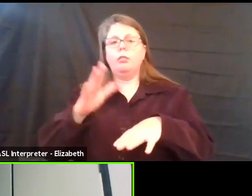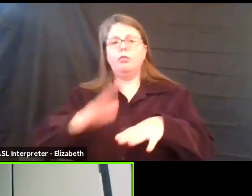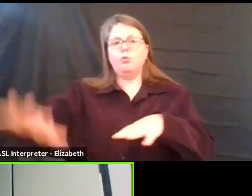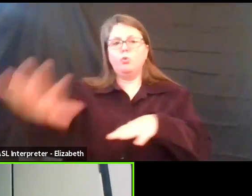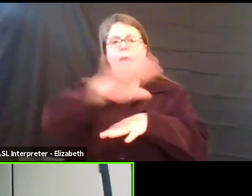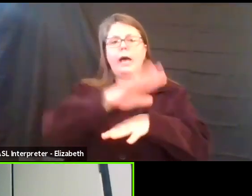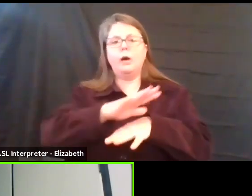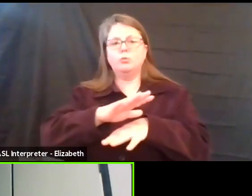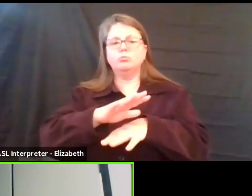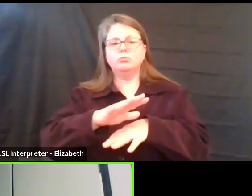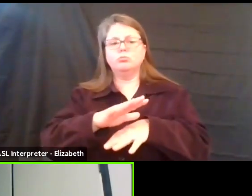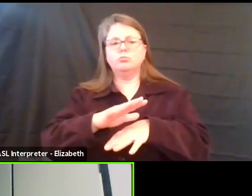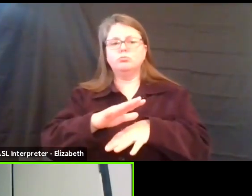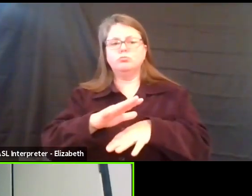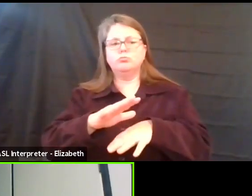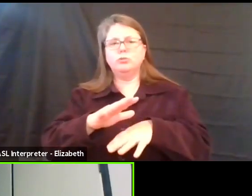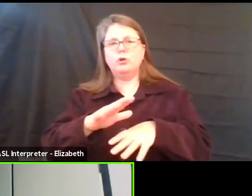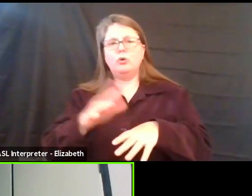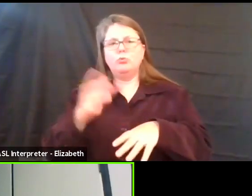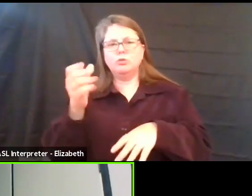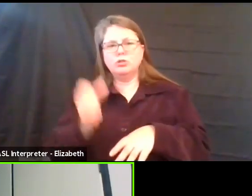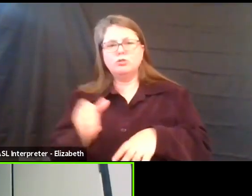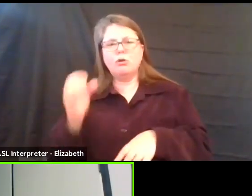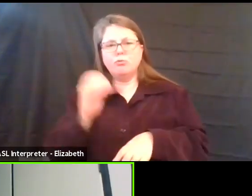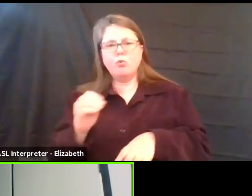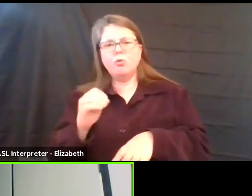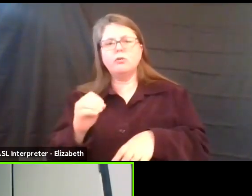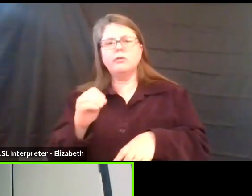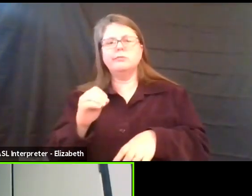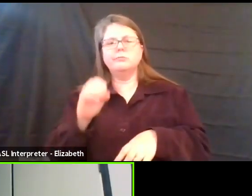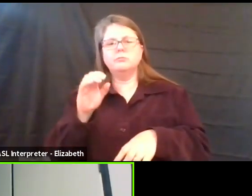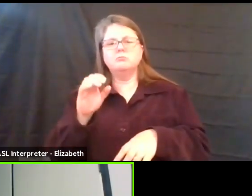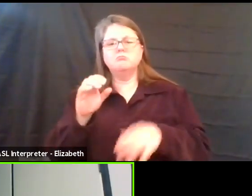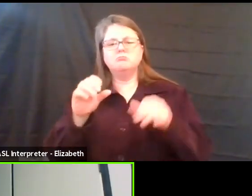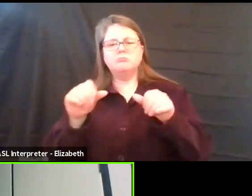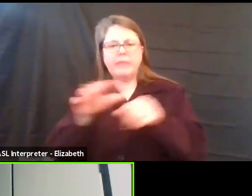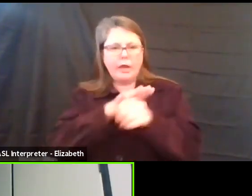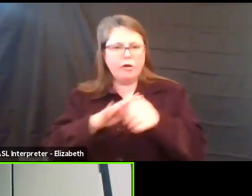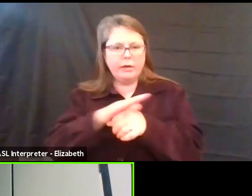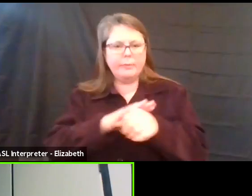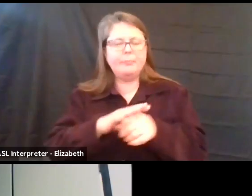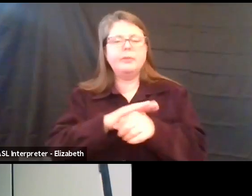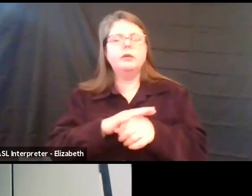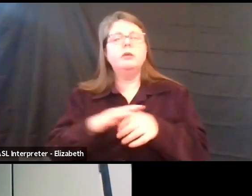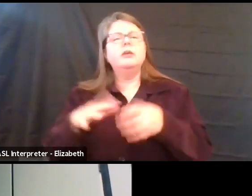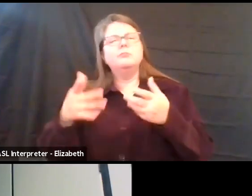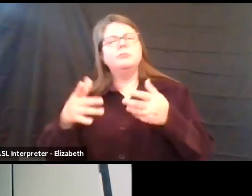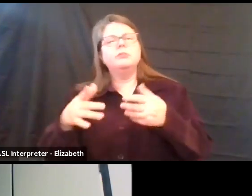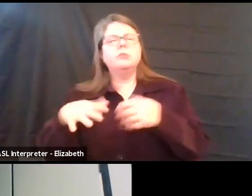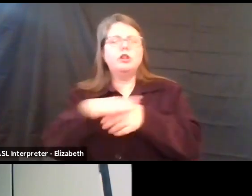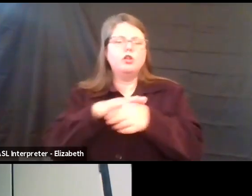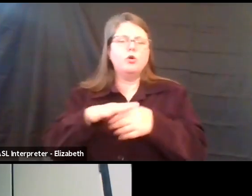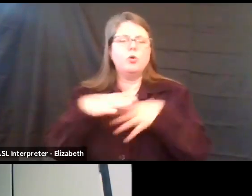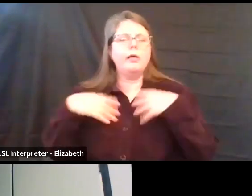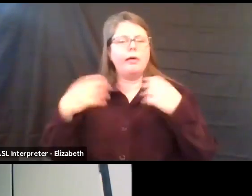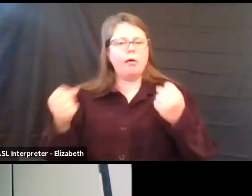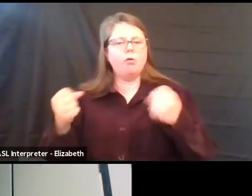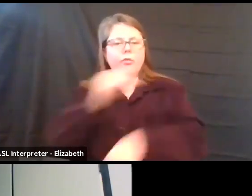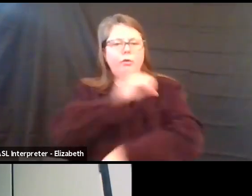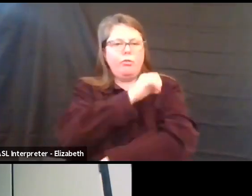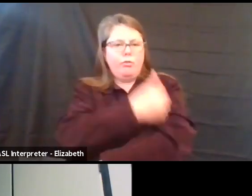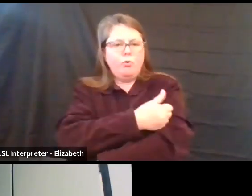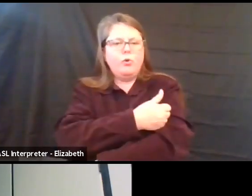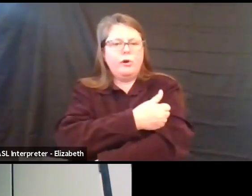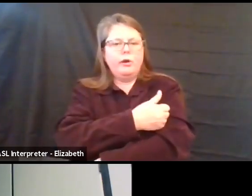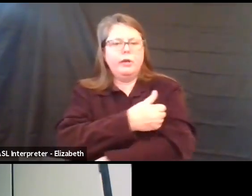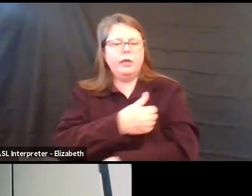designated areas, typically managed by local health authorities. Great. And just to clarify, we've got a